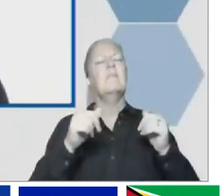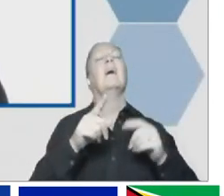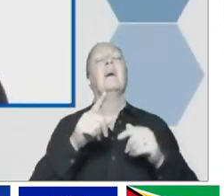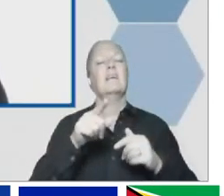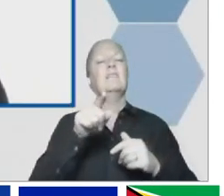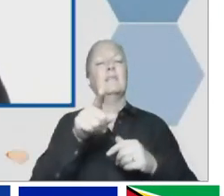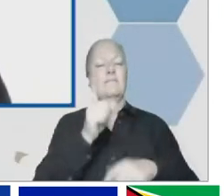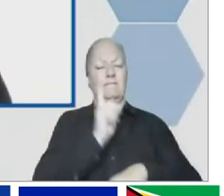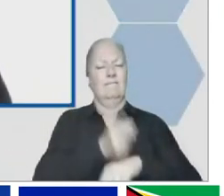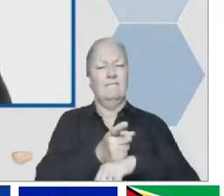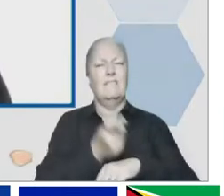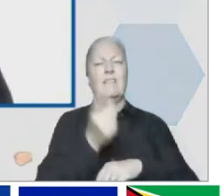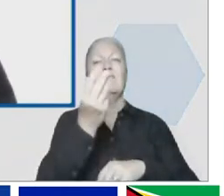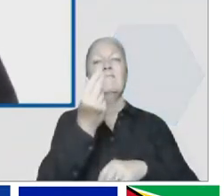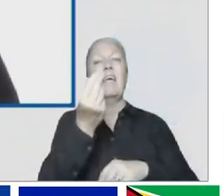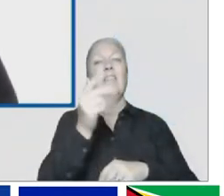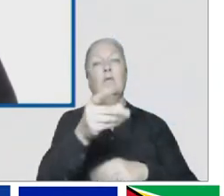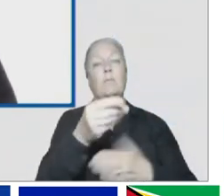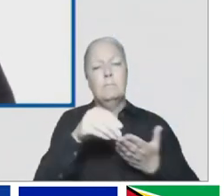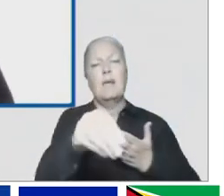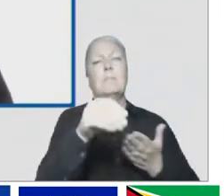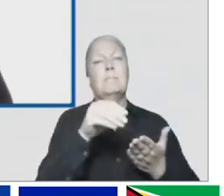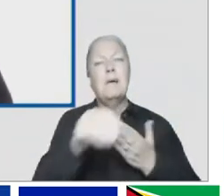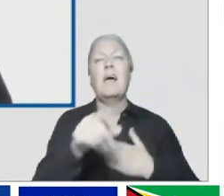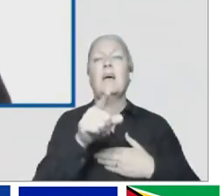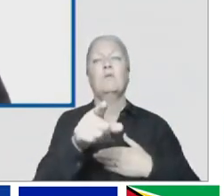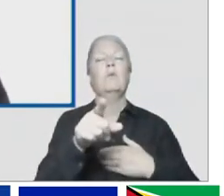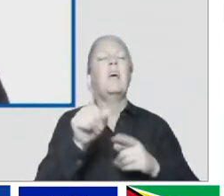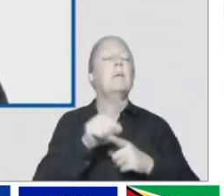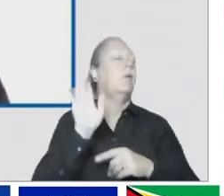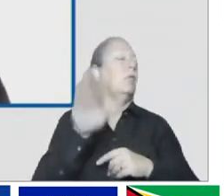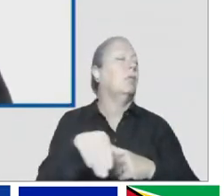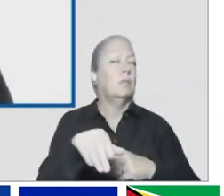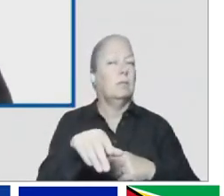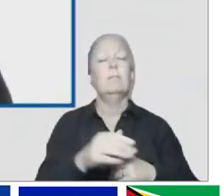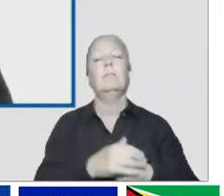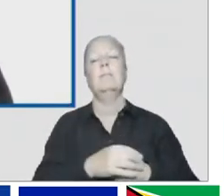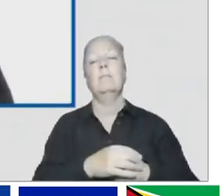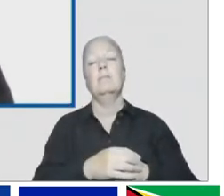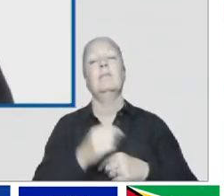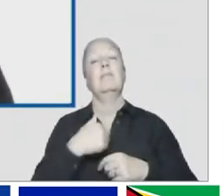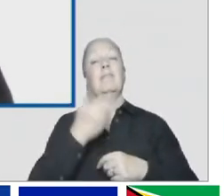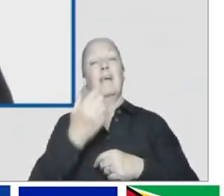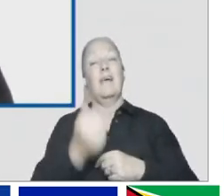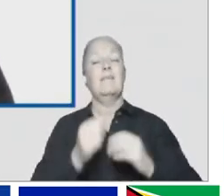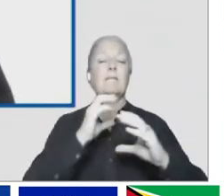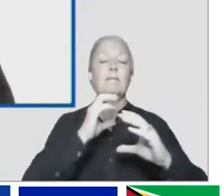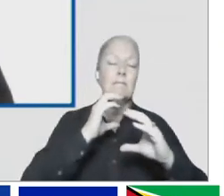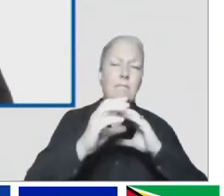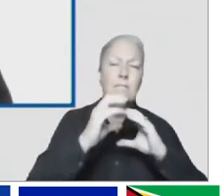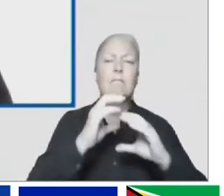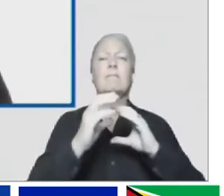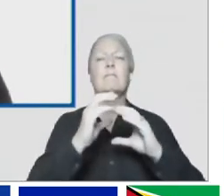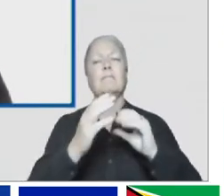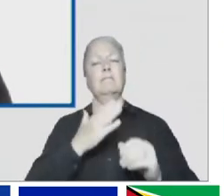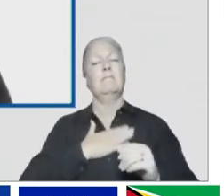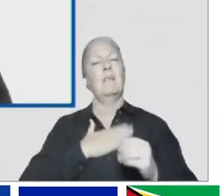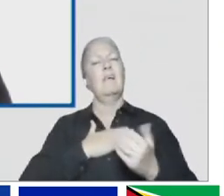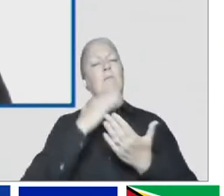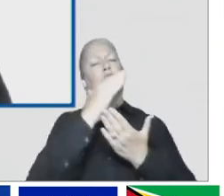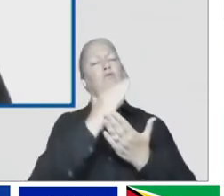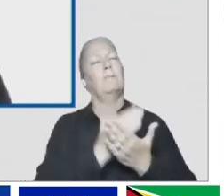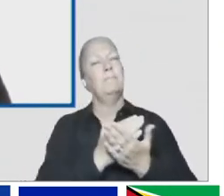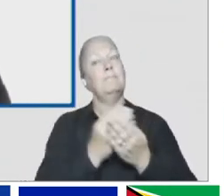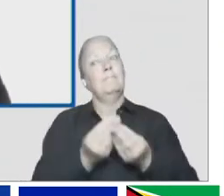Health and Wellness that had the Risk Communication and Community Engagement Program. And so as a lead entity for the